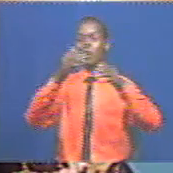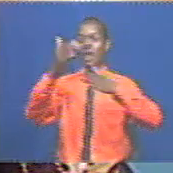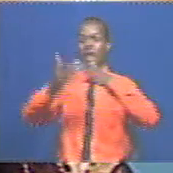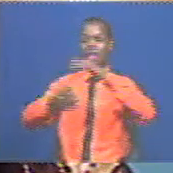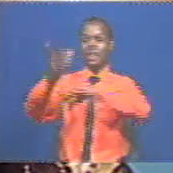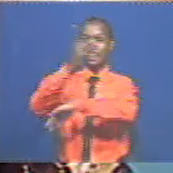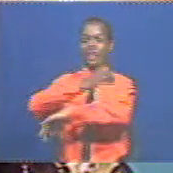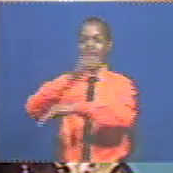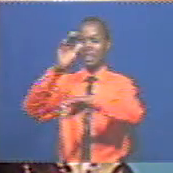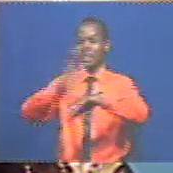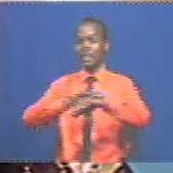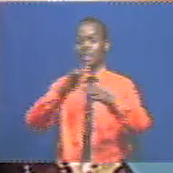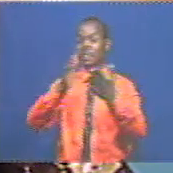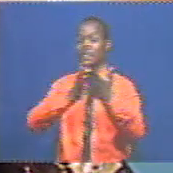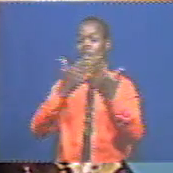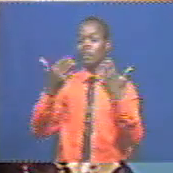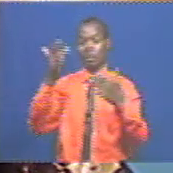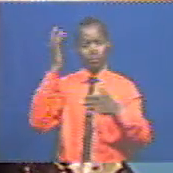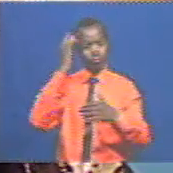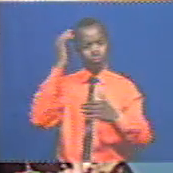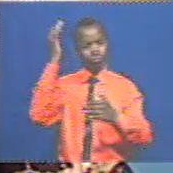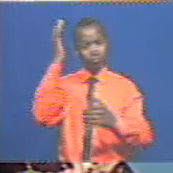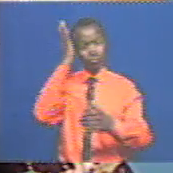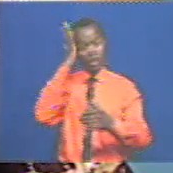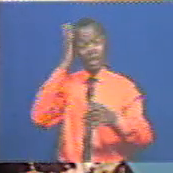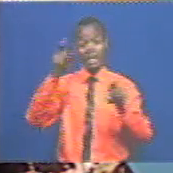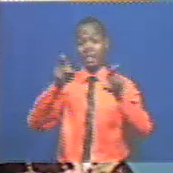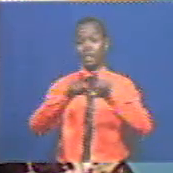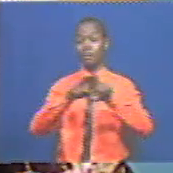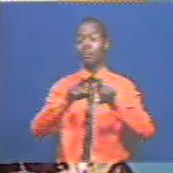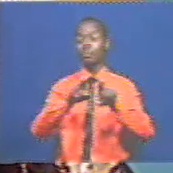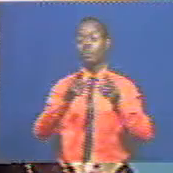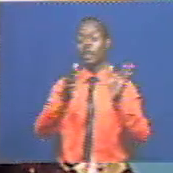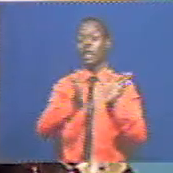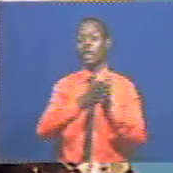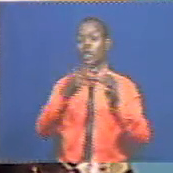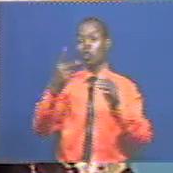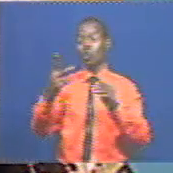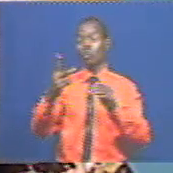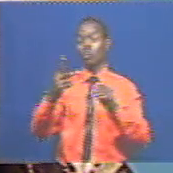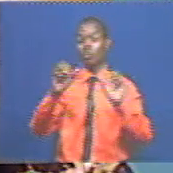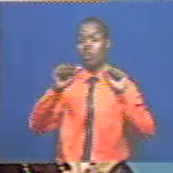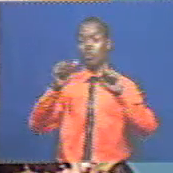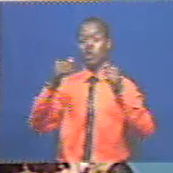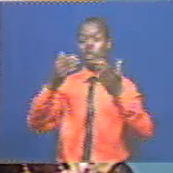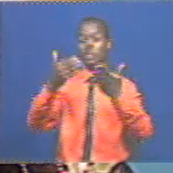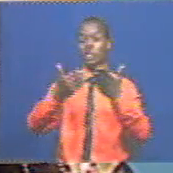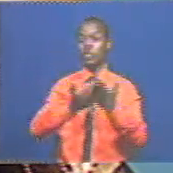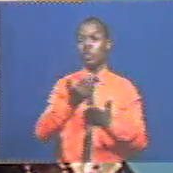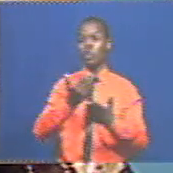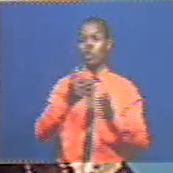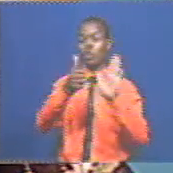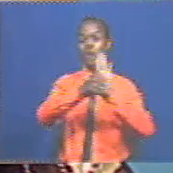something out of this inhibitor assembly and to implement the new of an agenda and to